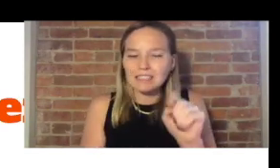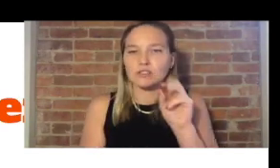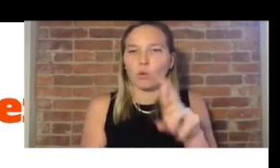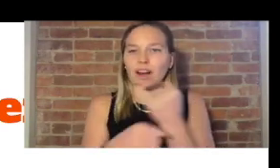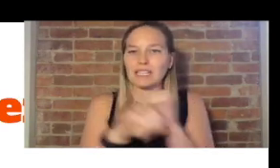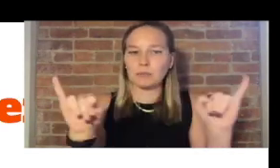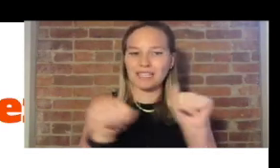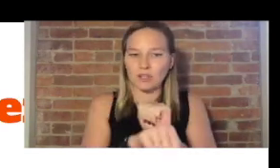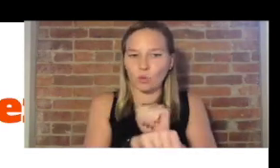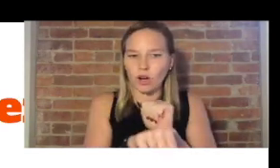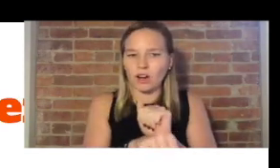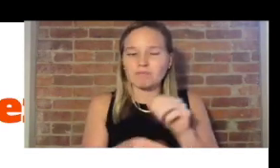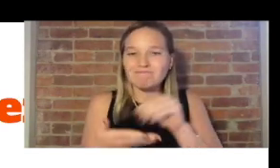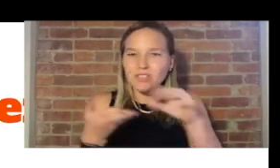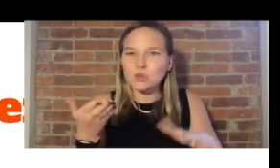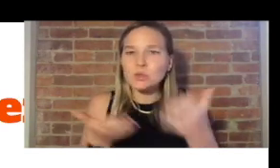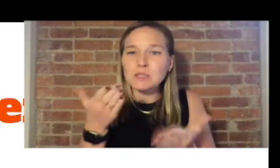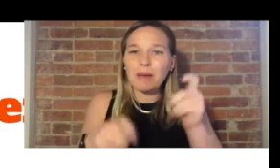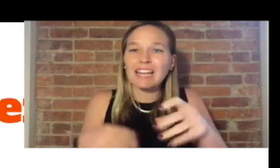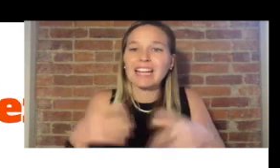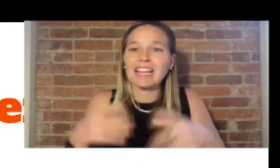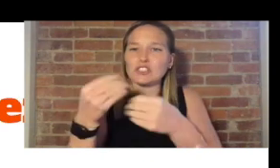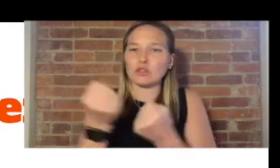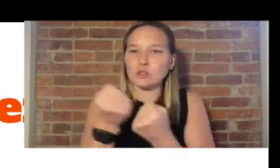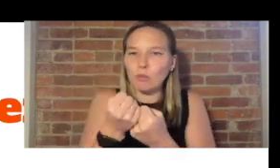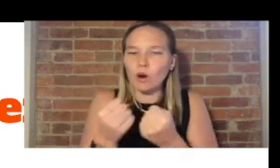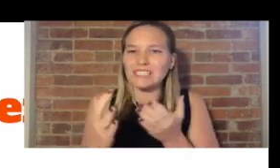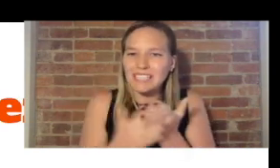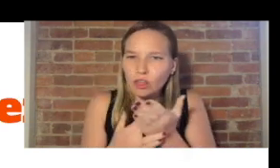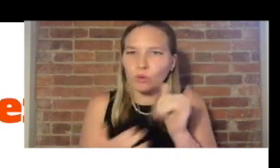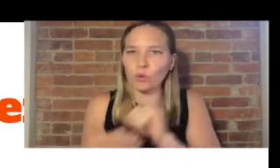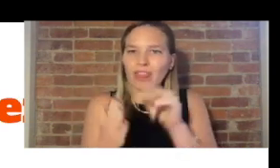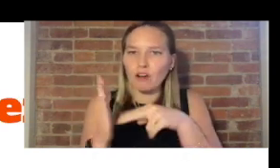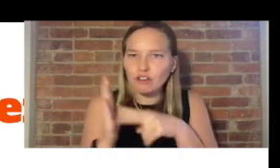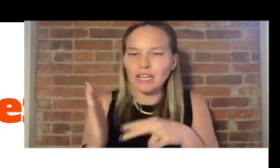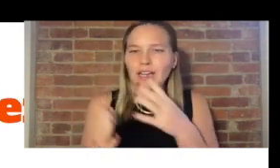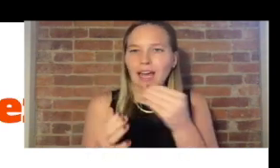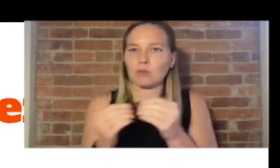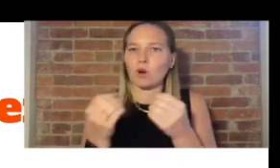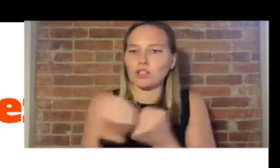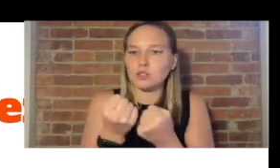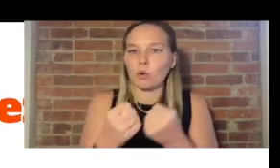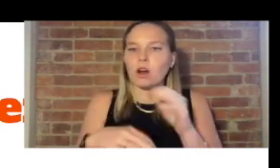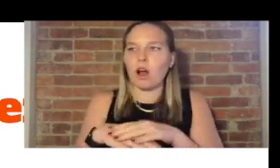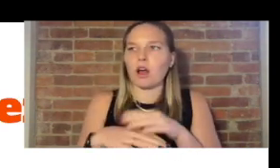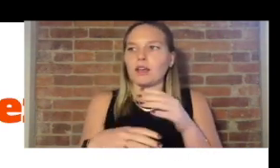Teachers may rely more heavily on text or independent work, and students may need additional support,